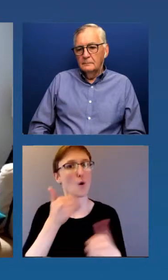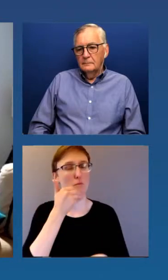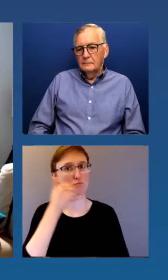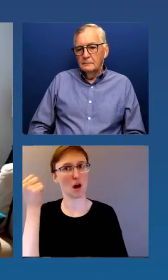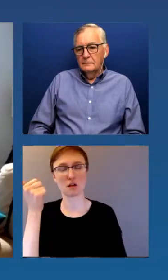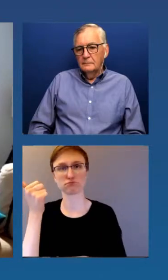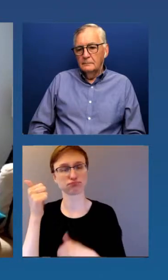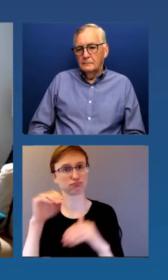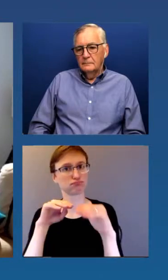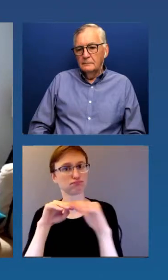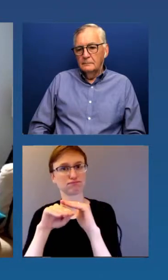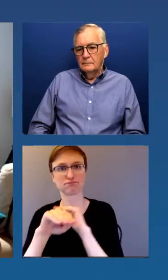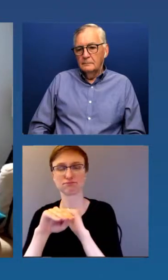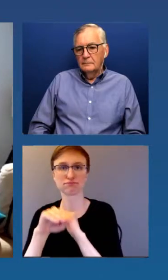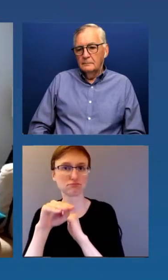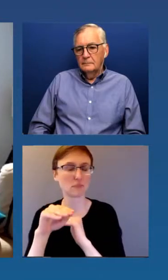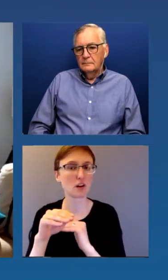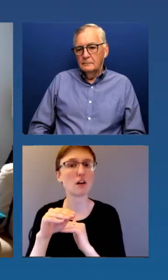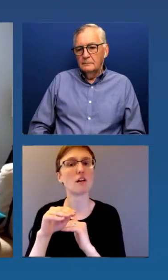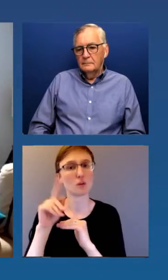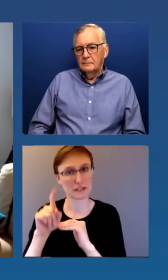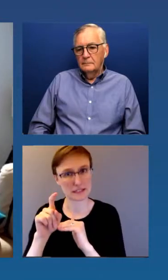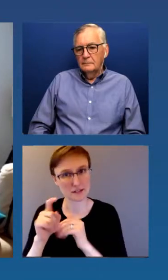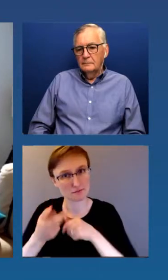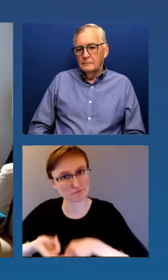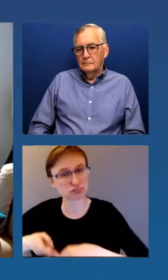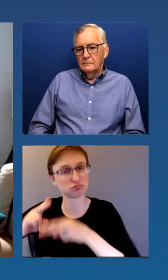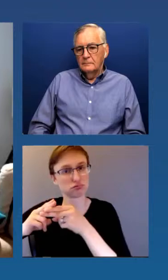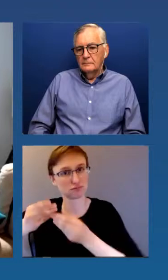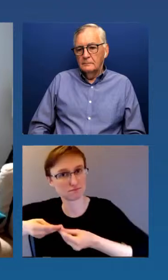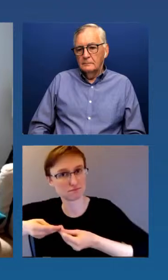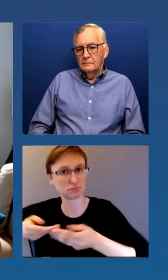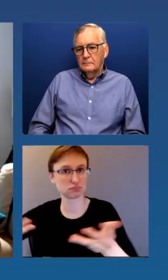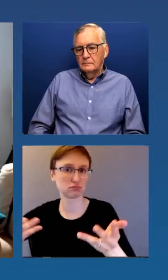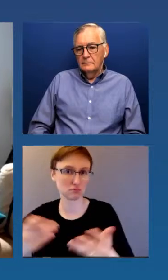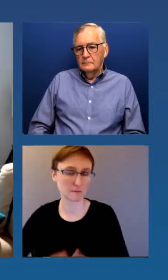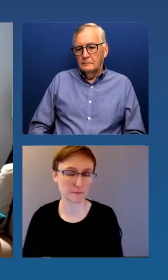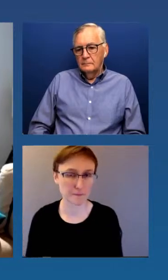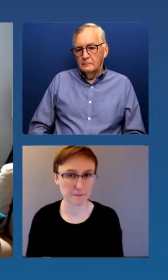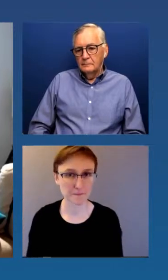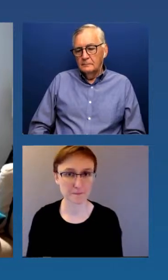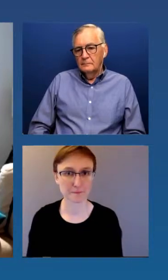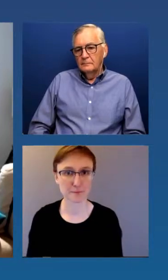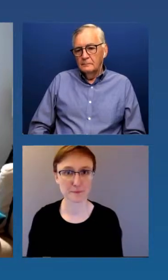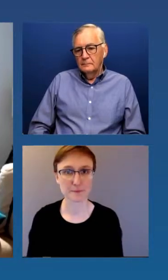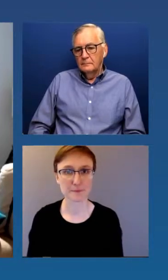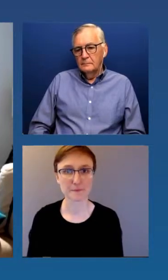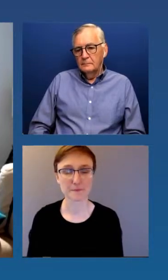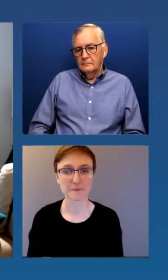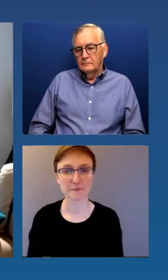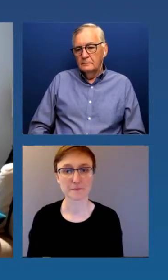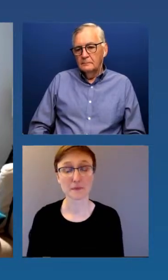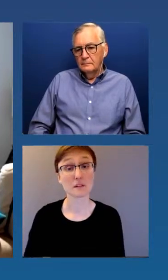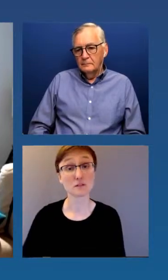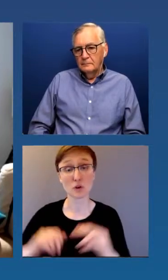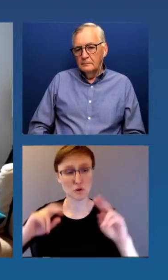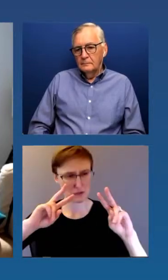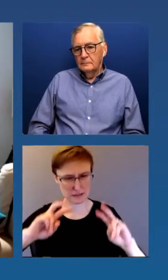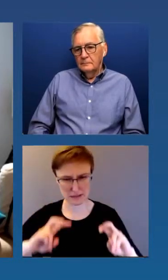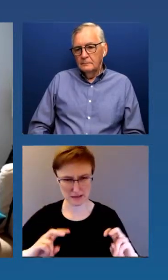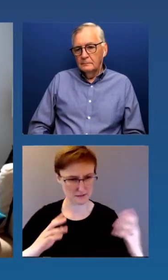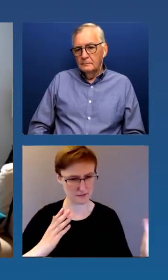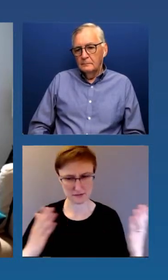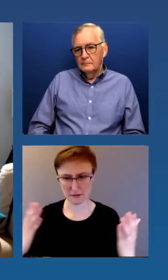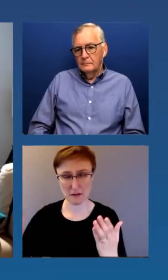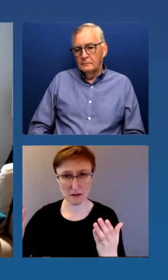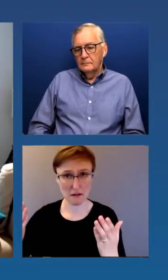need to multiply then the measures that have proven to be effective. Part of the assessment should include hearing from